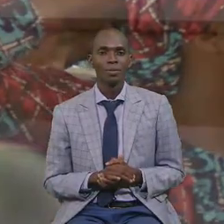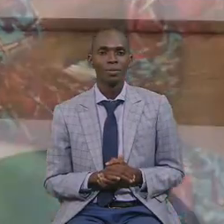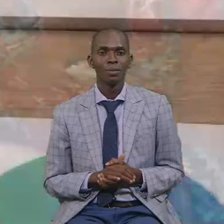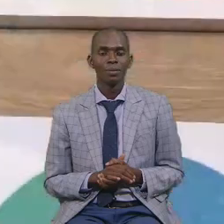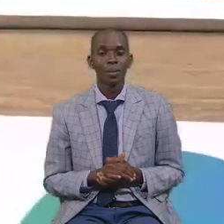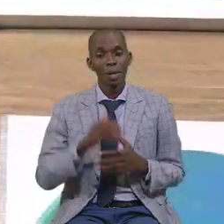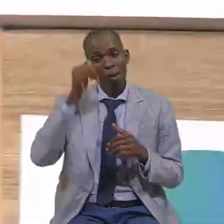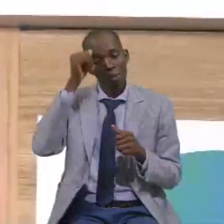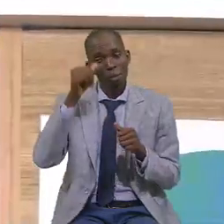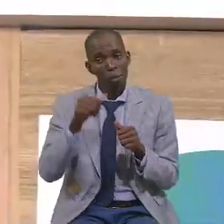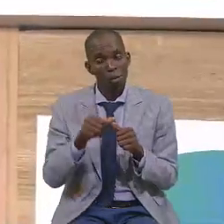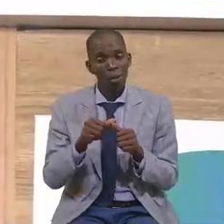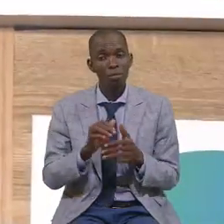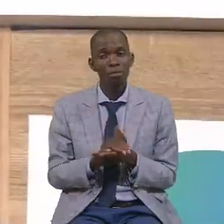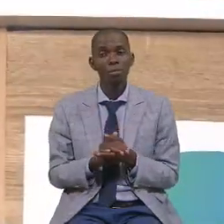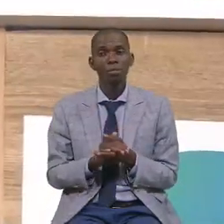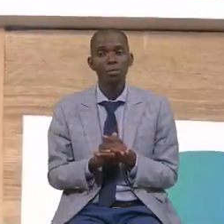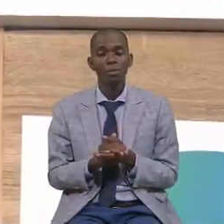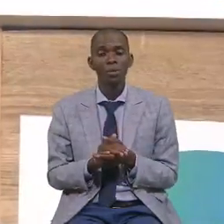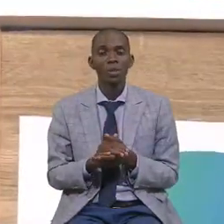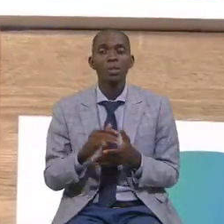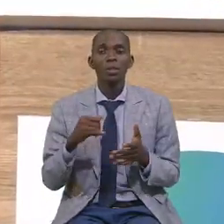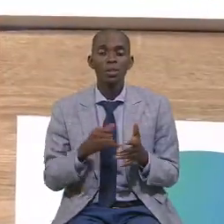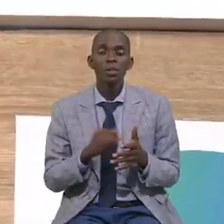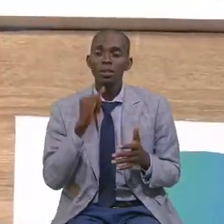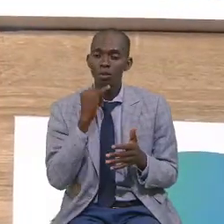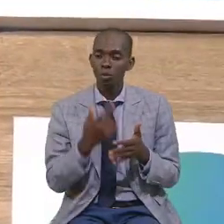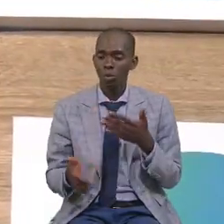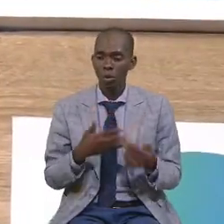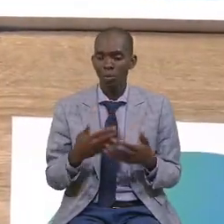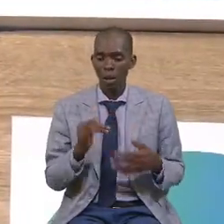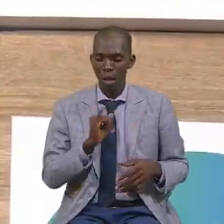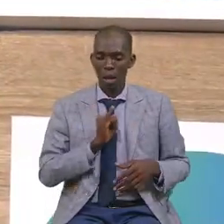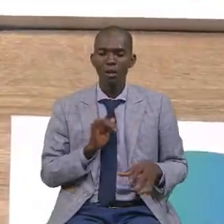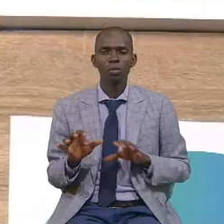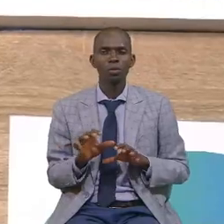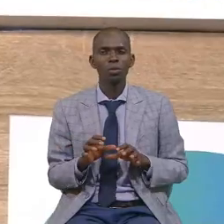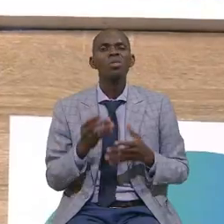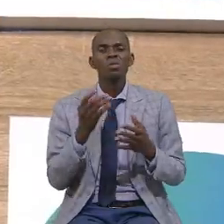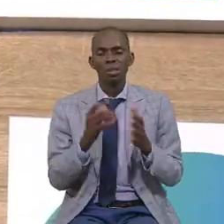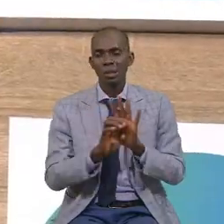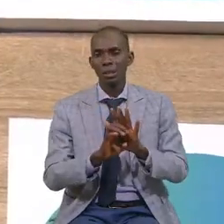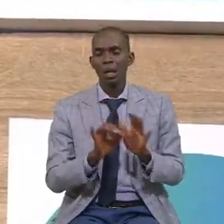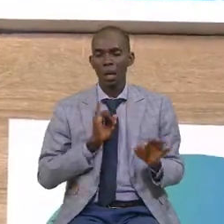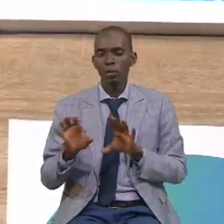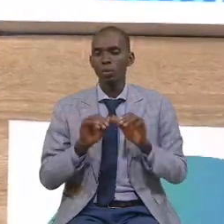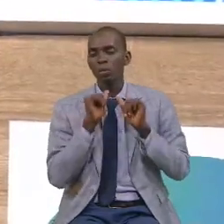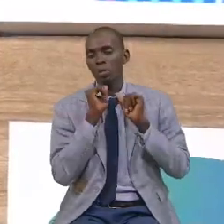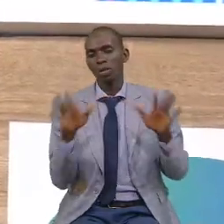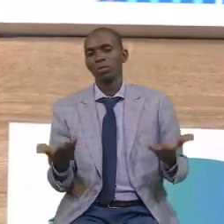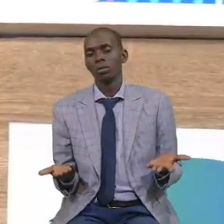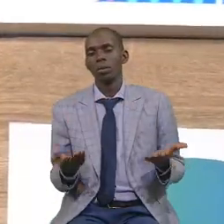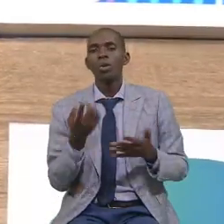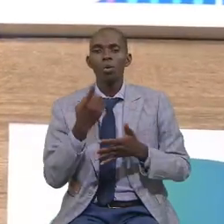Remember, it's whatsoever I do. What if I do nothing? What if I